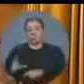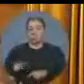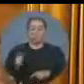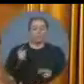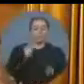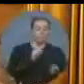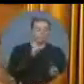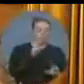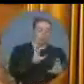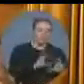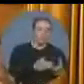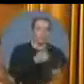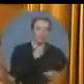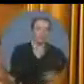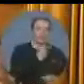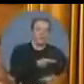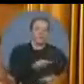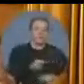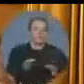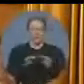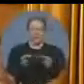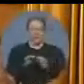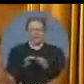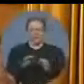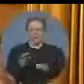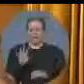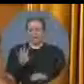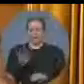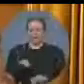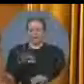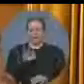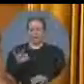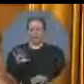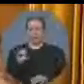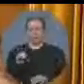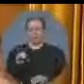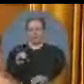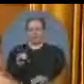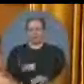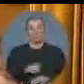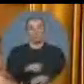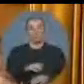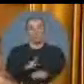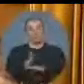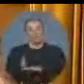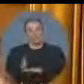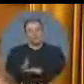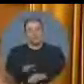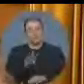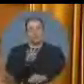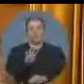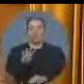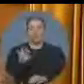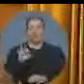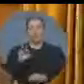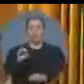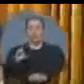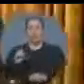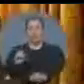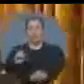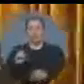Mr. Speaker, $4,950 in, $4,950 out. In and out. Where is Elections